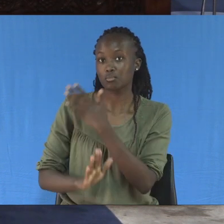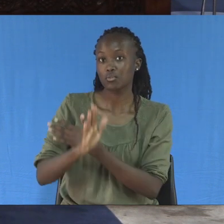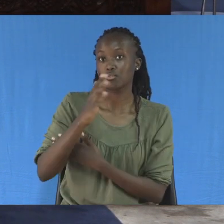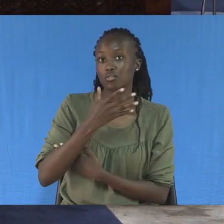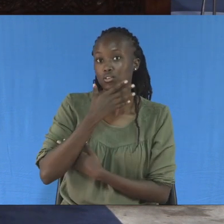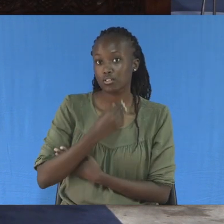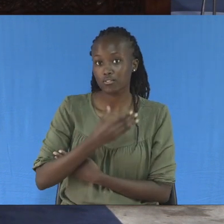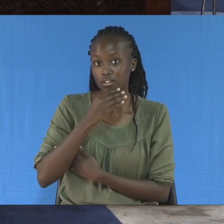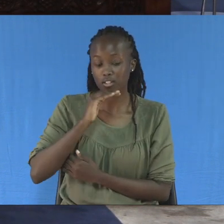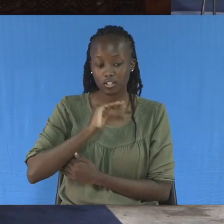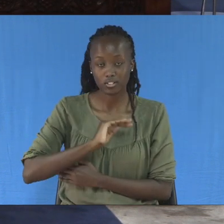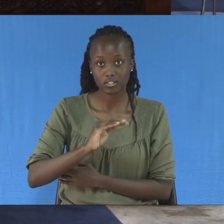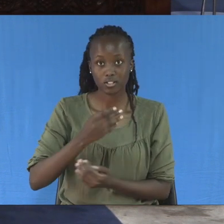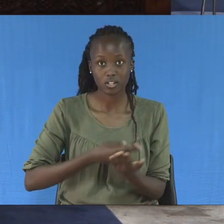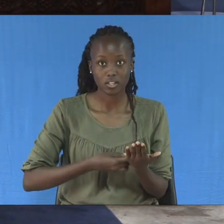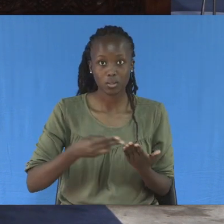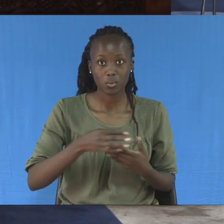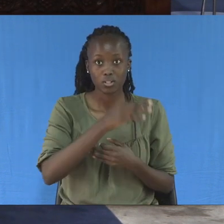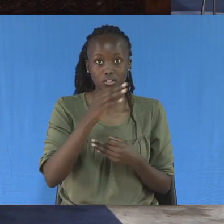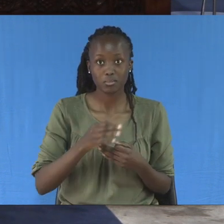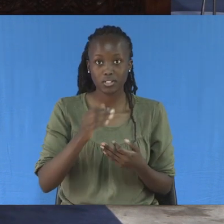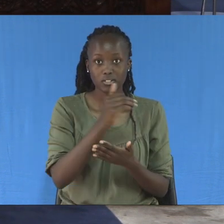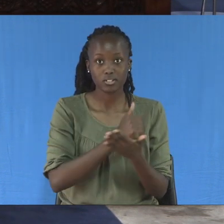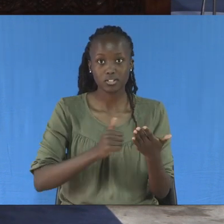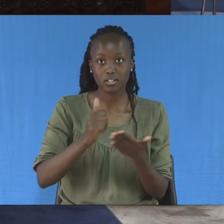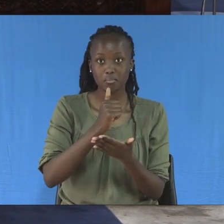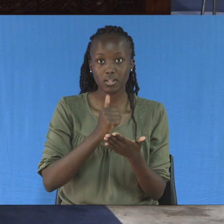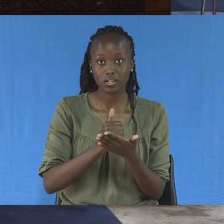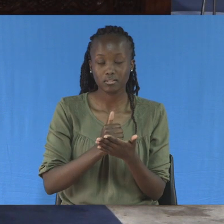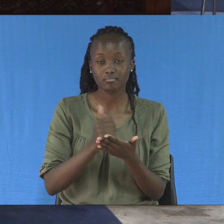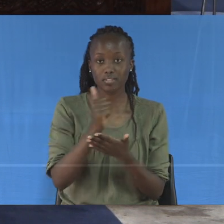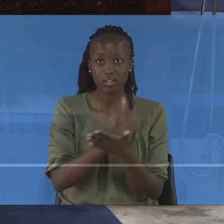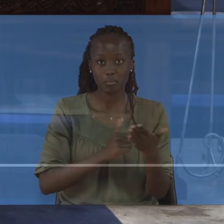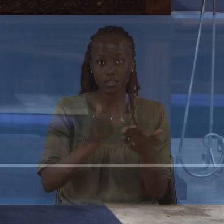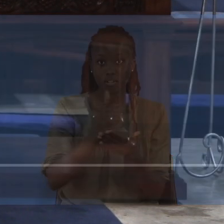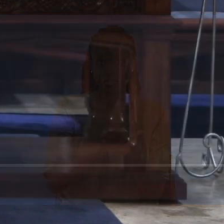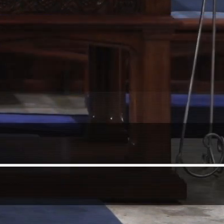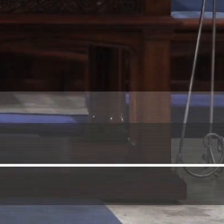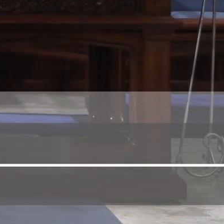Father, Son, and the Holy Spirit. Amen. Amen.